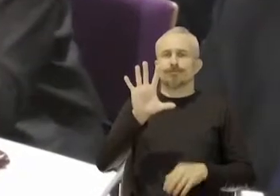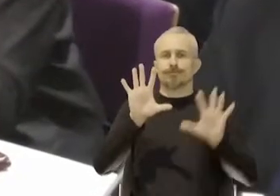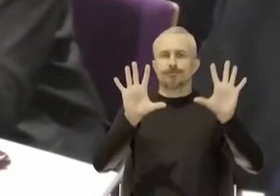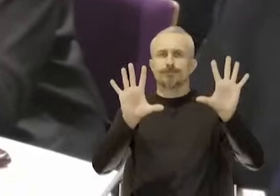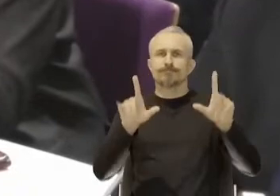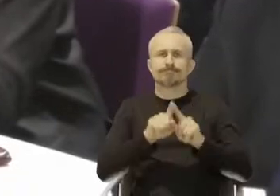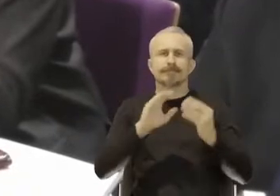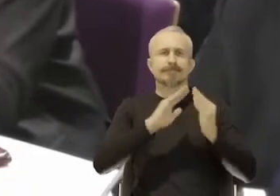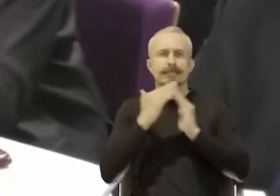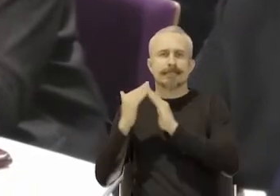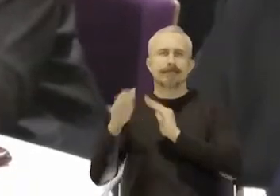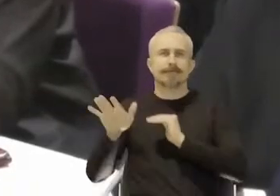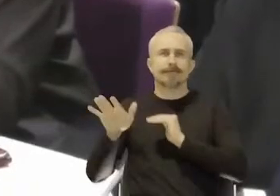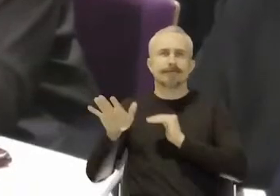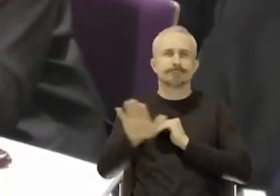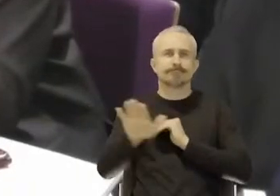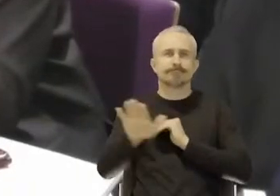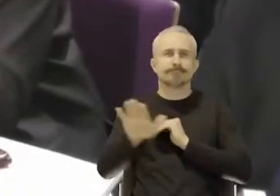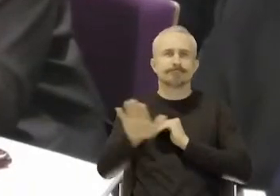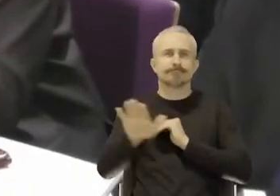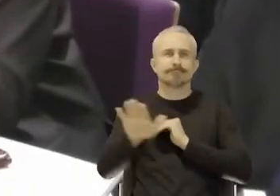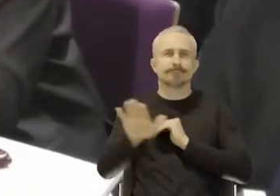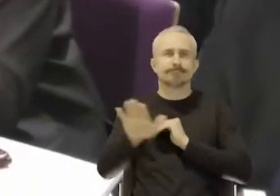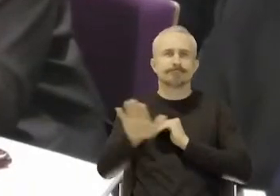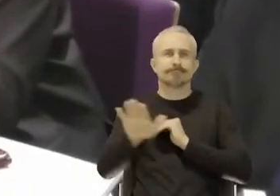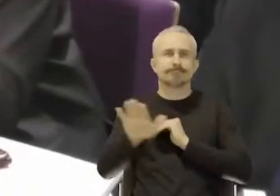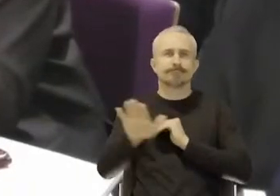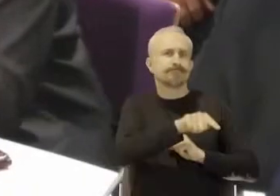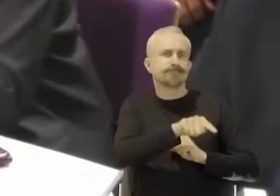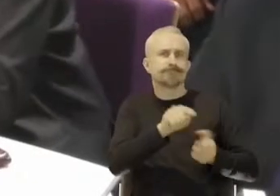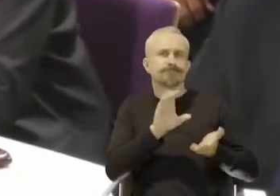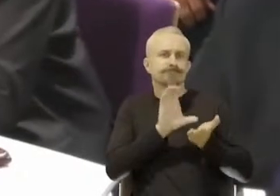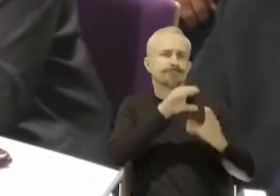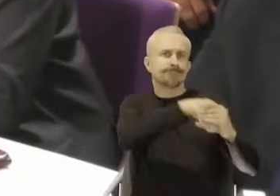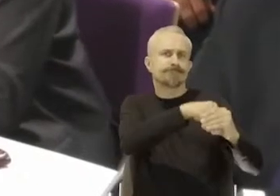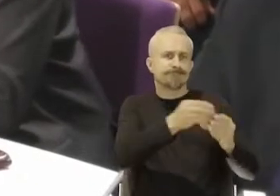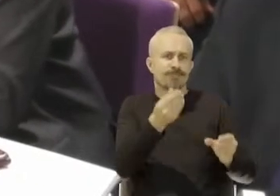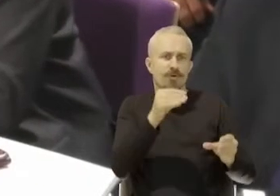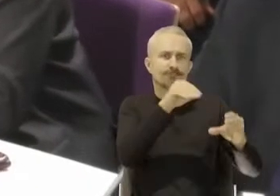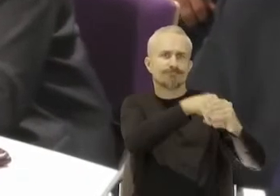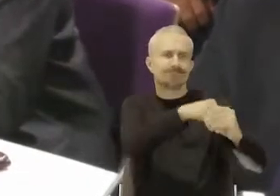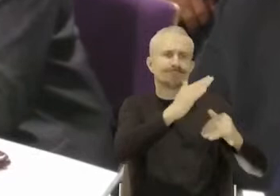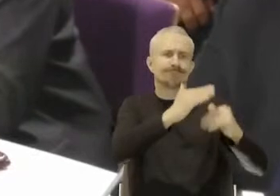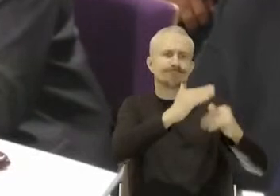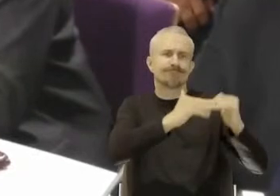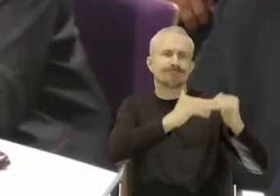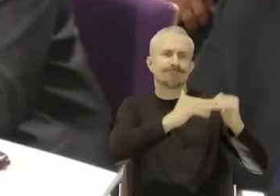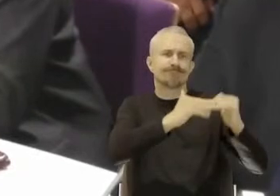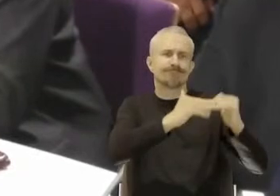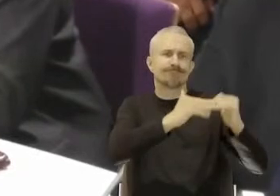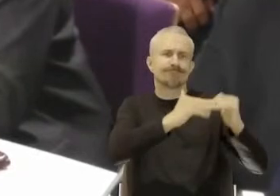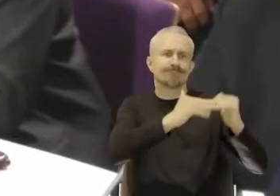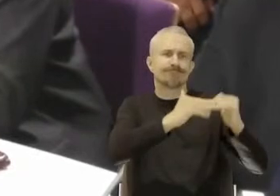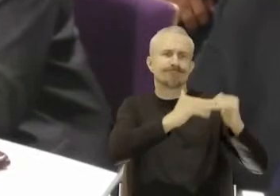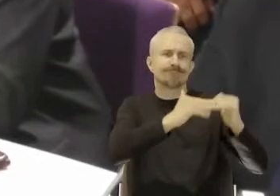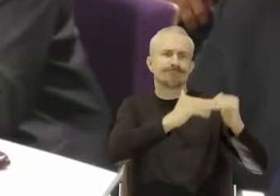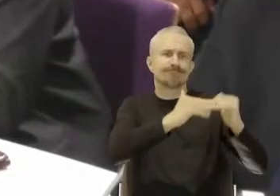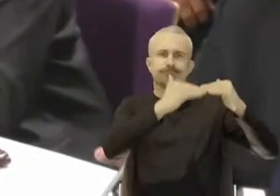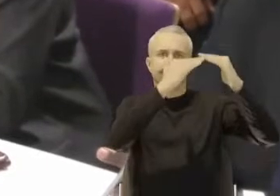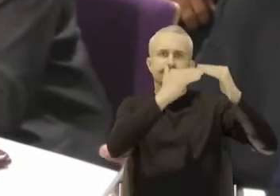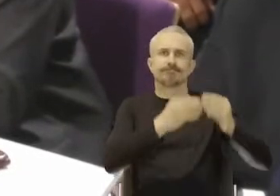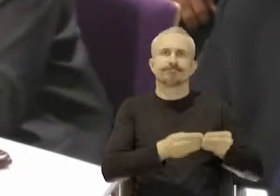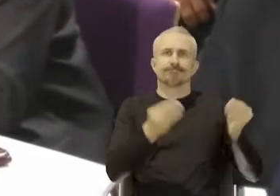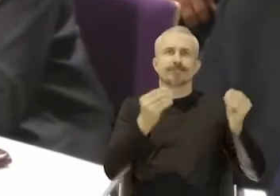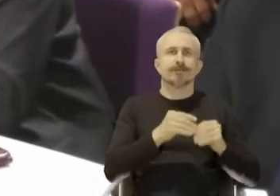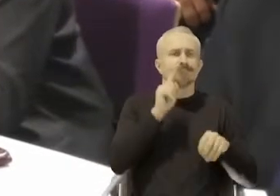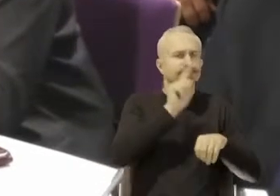the implementation of the secondary cities plan. It was therefore further that it was imperative that the country of Malawi should